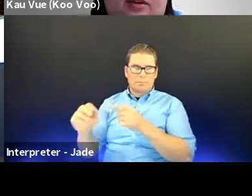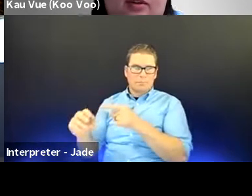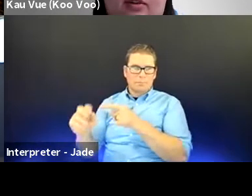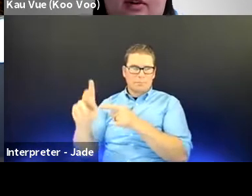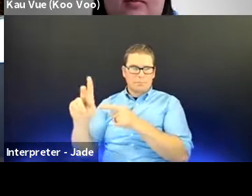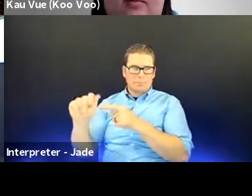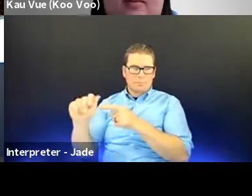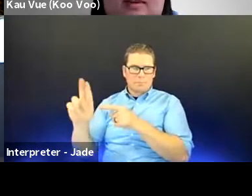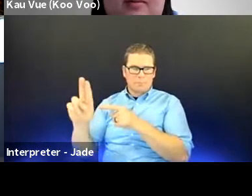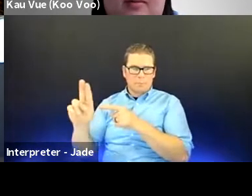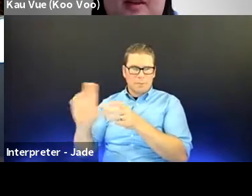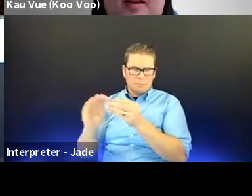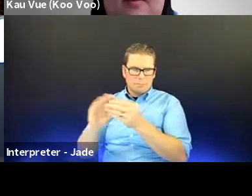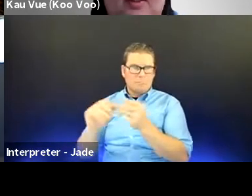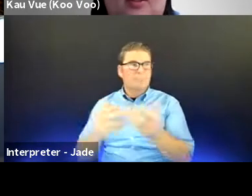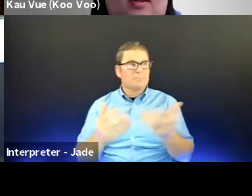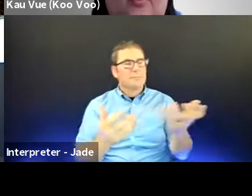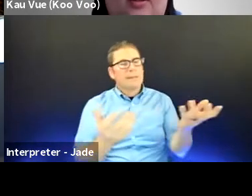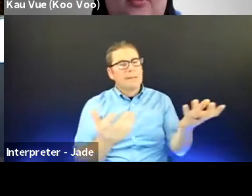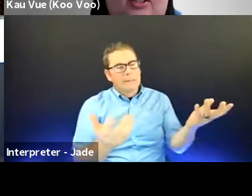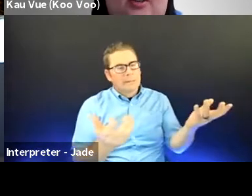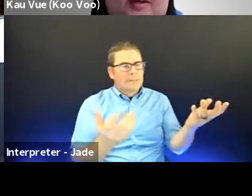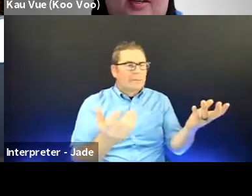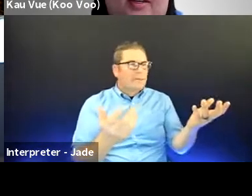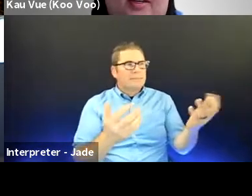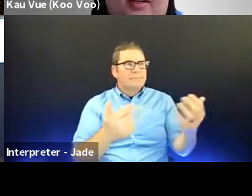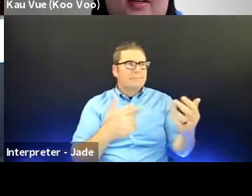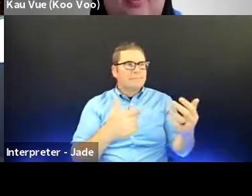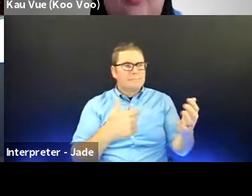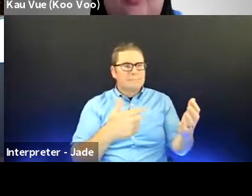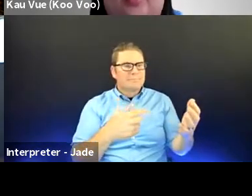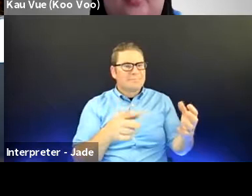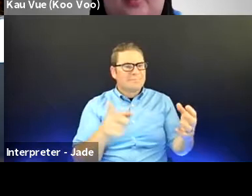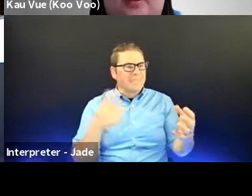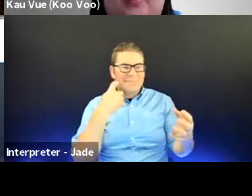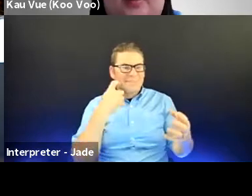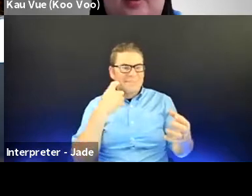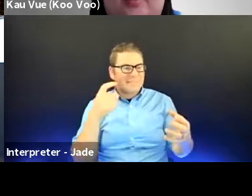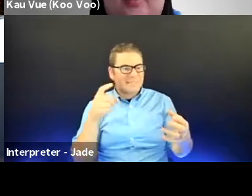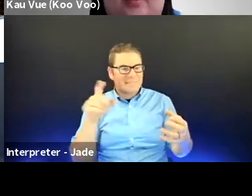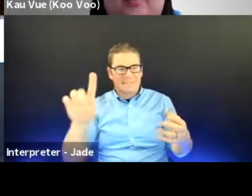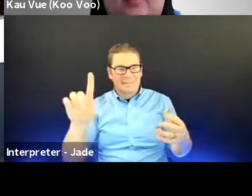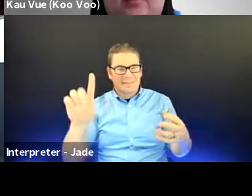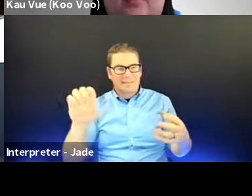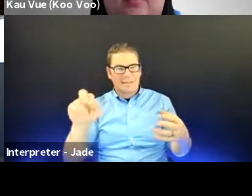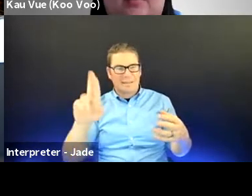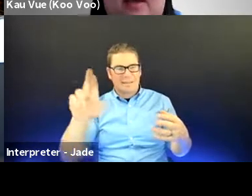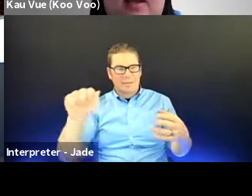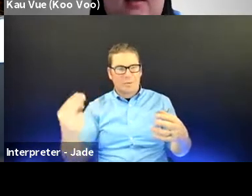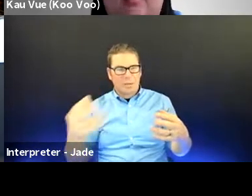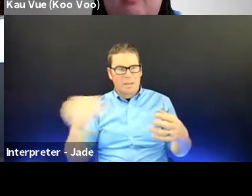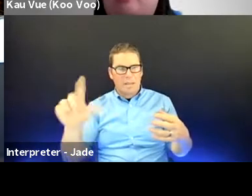Really to reiterate, I'm just doing a lot of reiterations, but it's true, right? With what Deborah and Lee have talked about